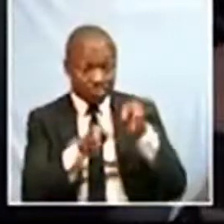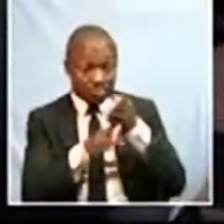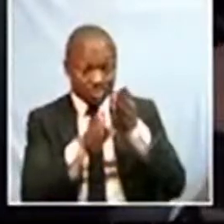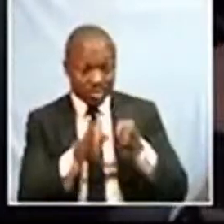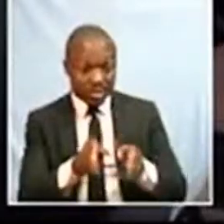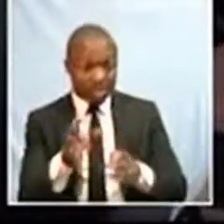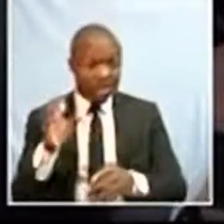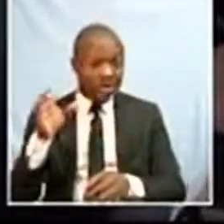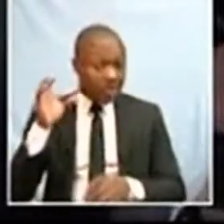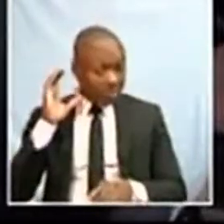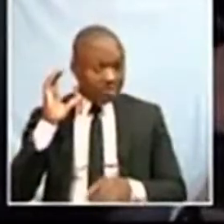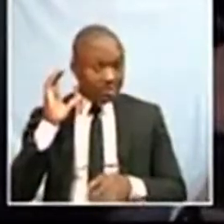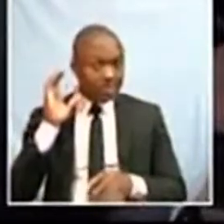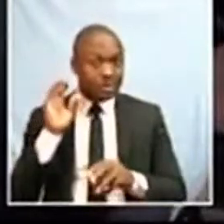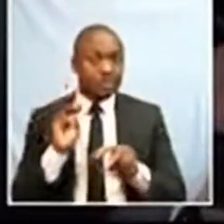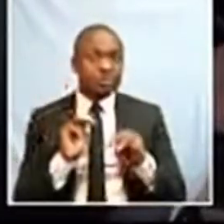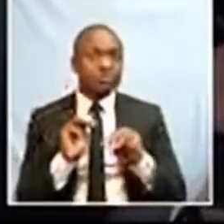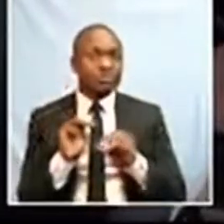handle